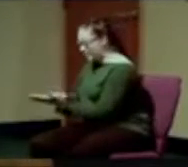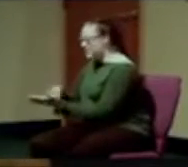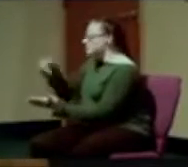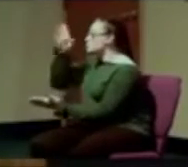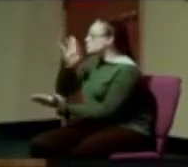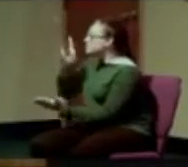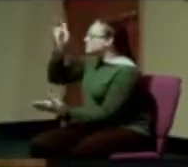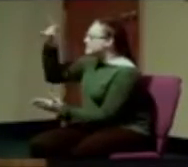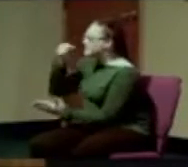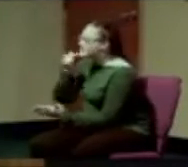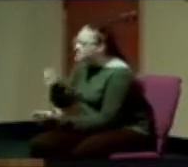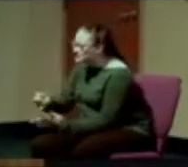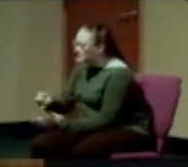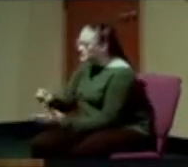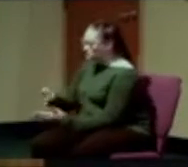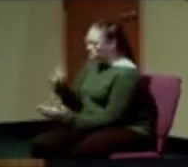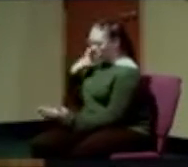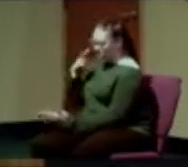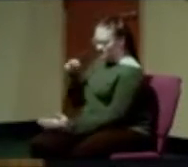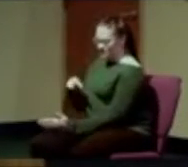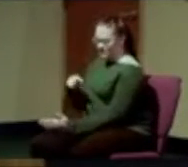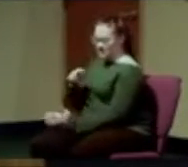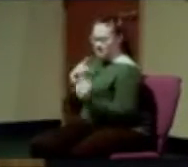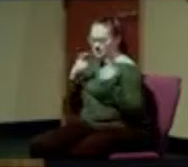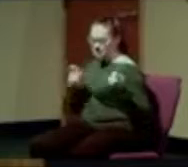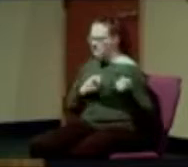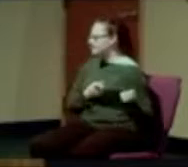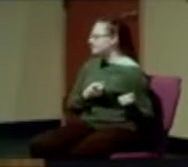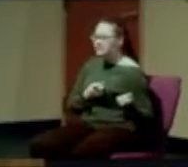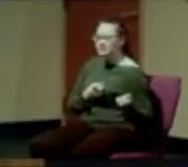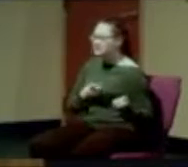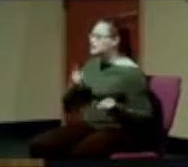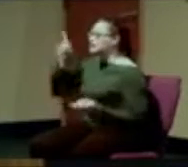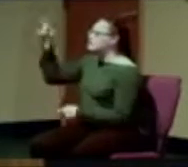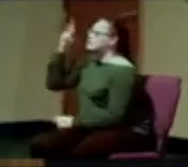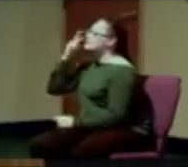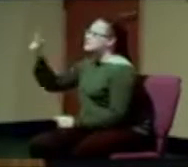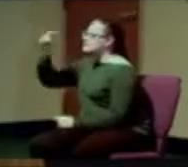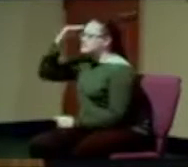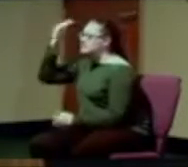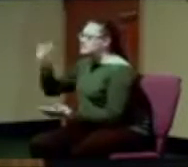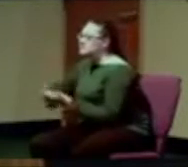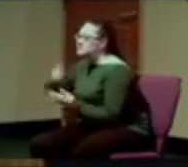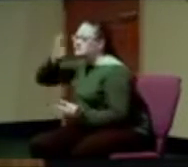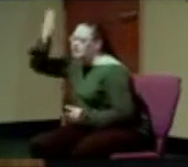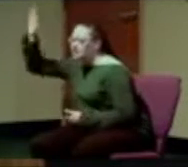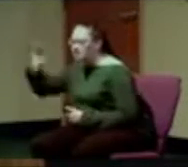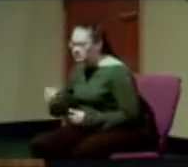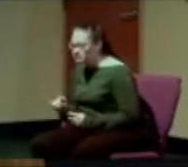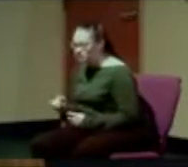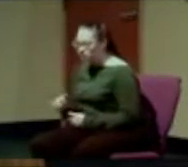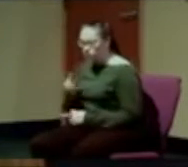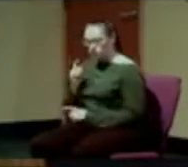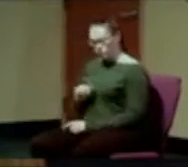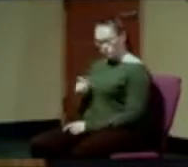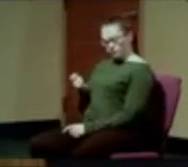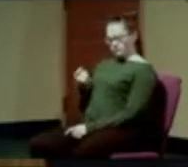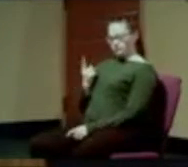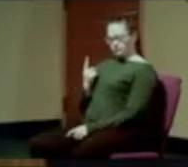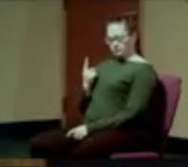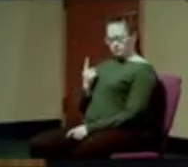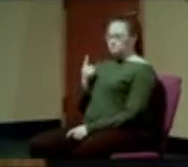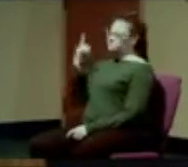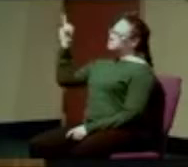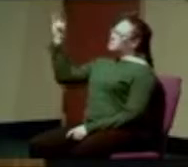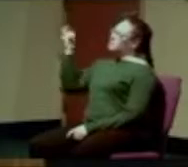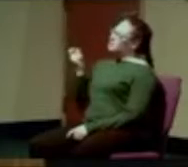that he no longer sees that sin, he sees his son. And when you begin to have that understanding, when you discover that about